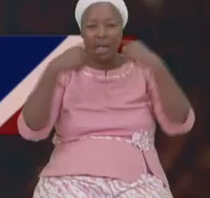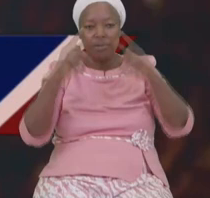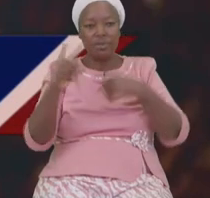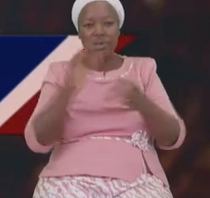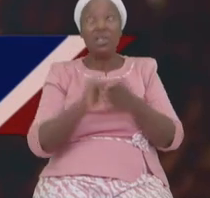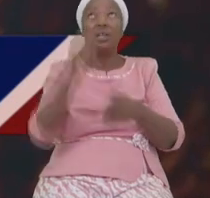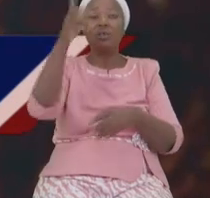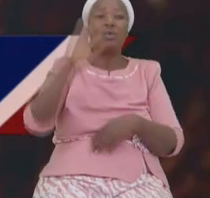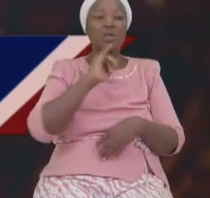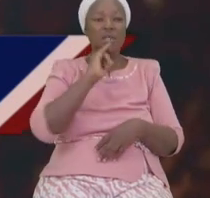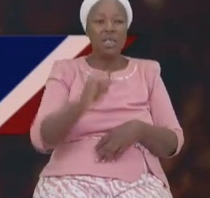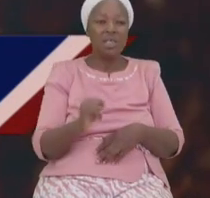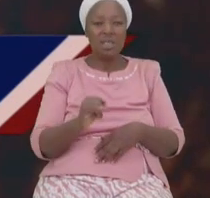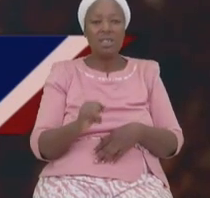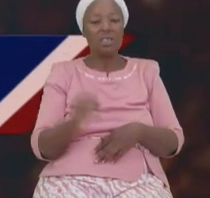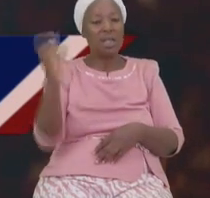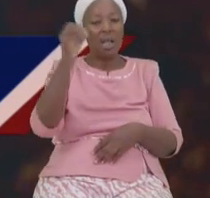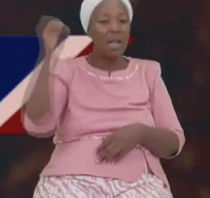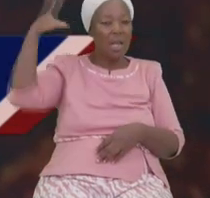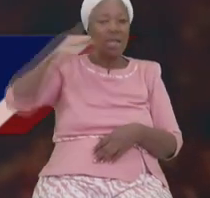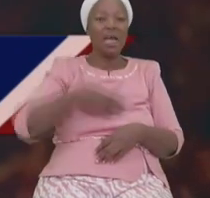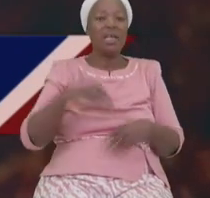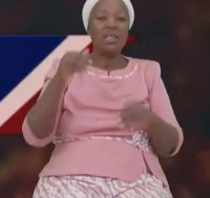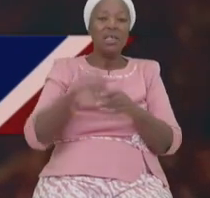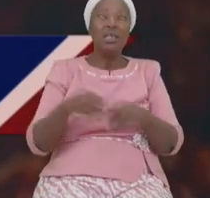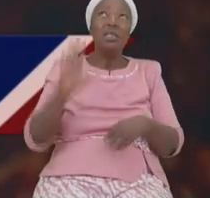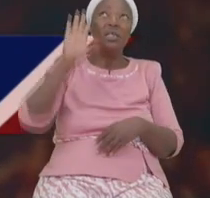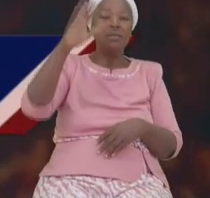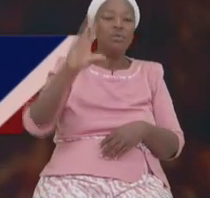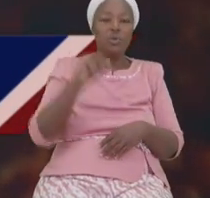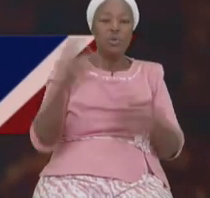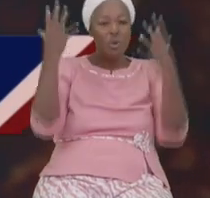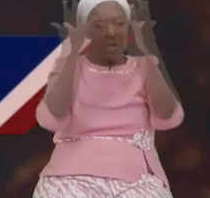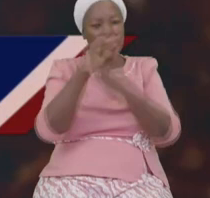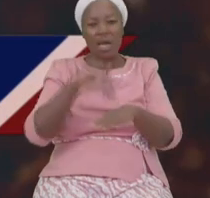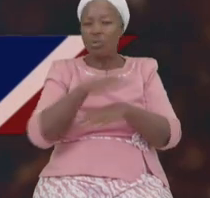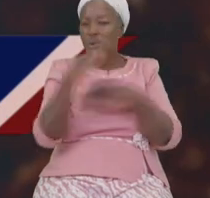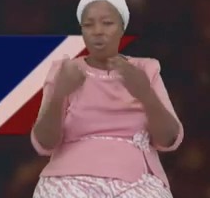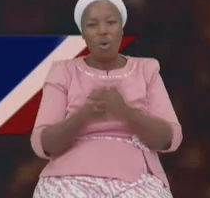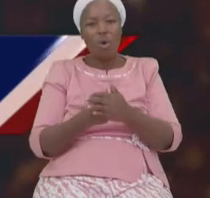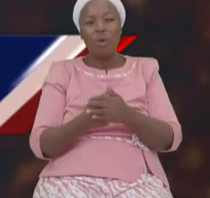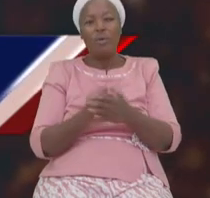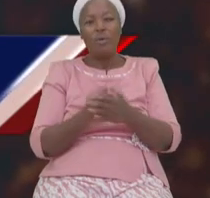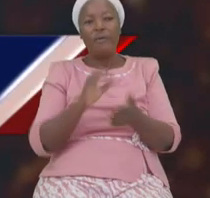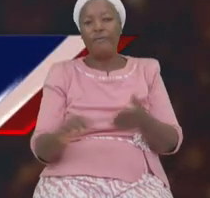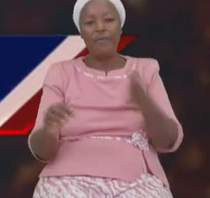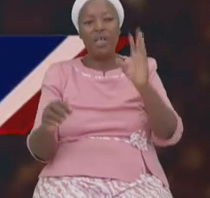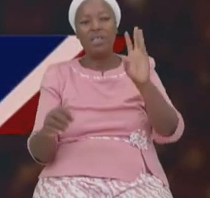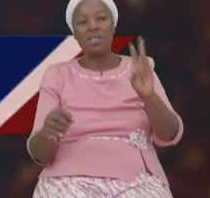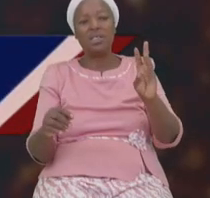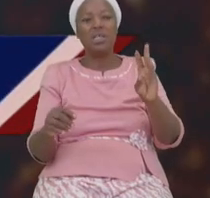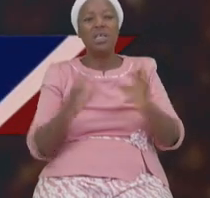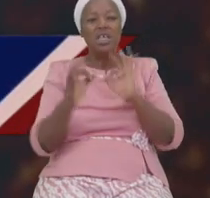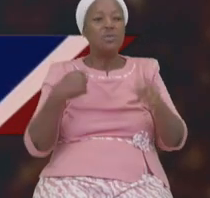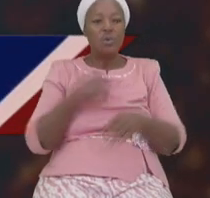is light, and in him is no darkness at all. Look at verse 6. Verse 6 says, if we say we